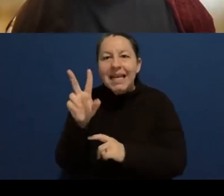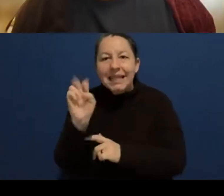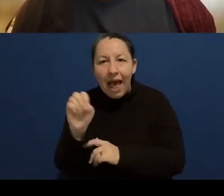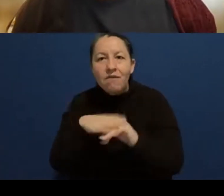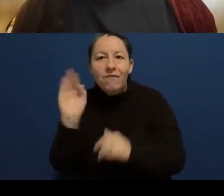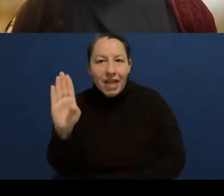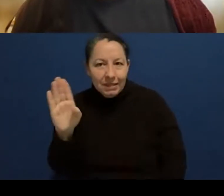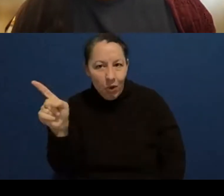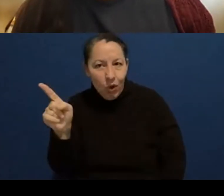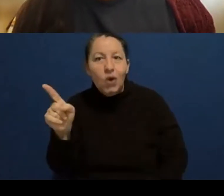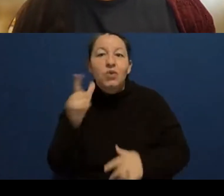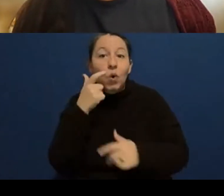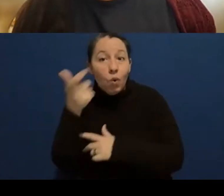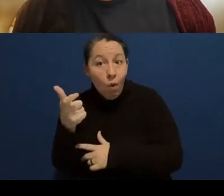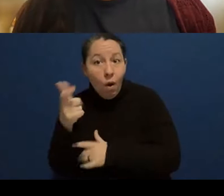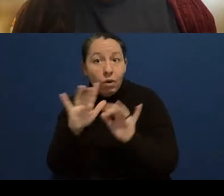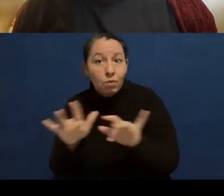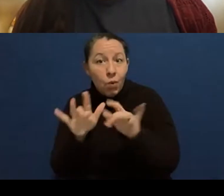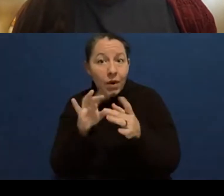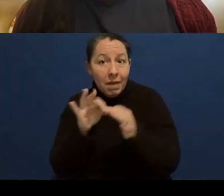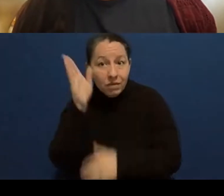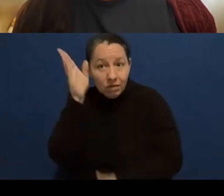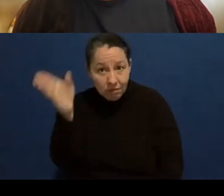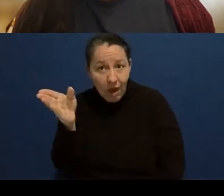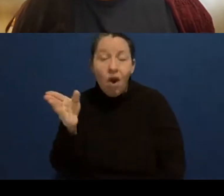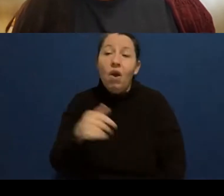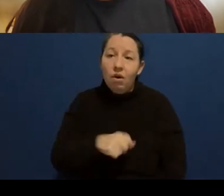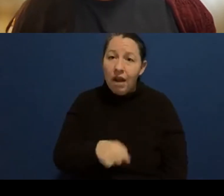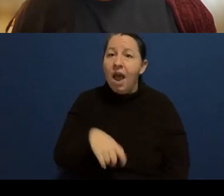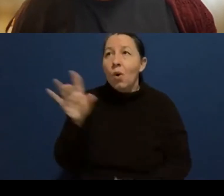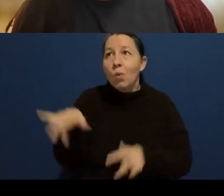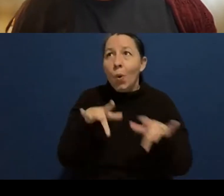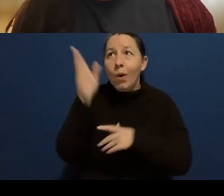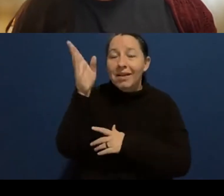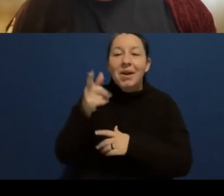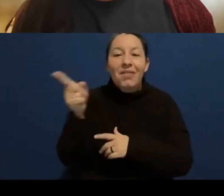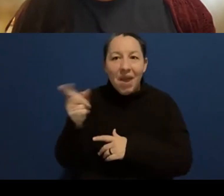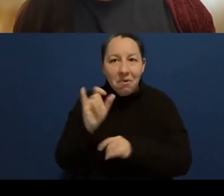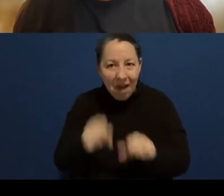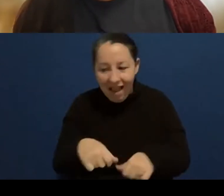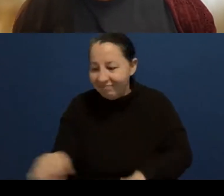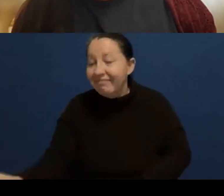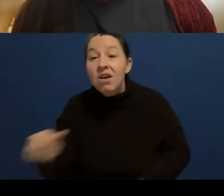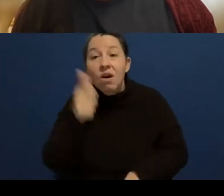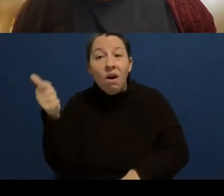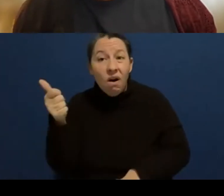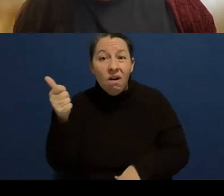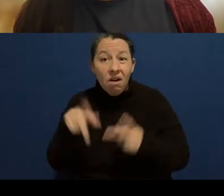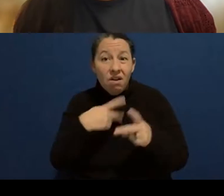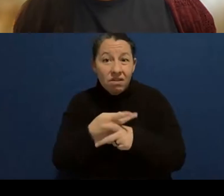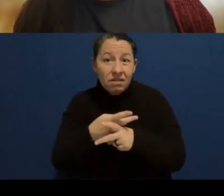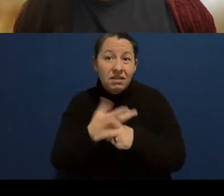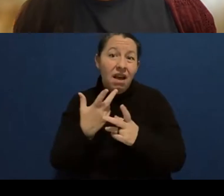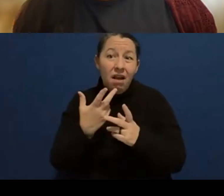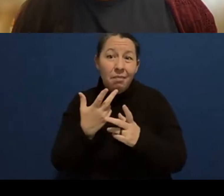And so people can watch the recording there. And if we aren't getting the other version of the recording out in a timely